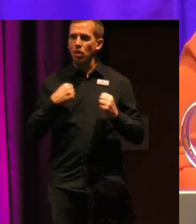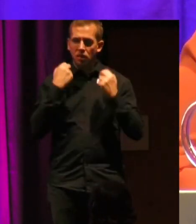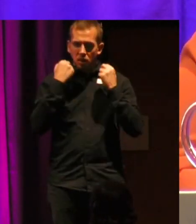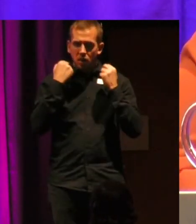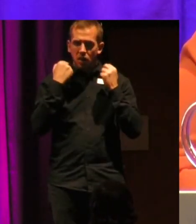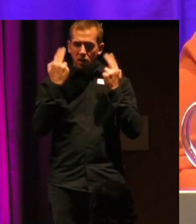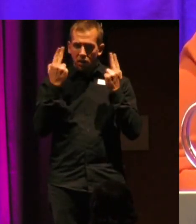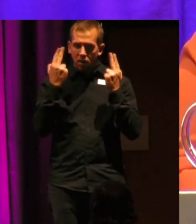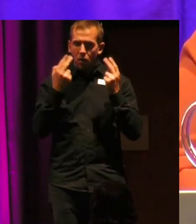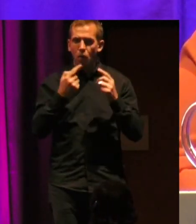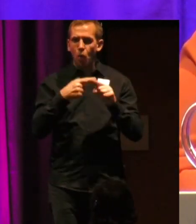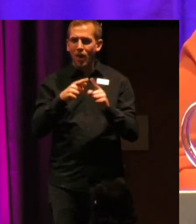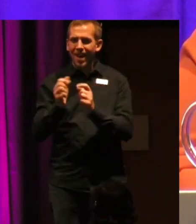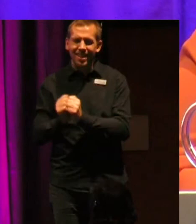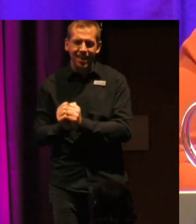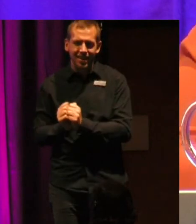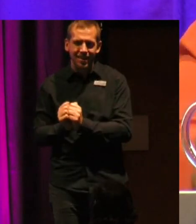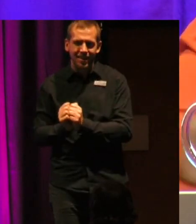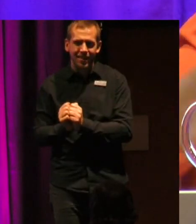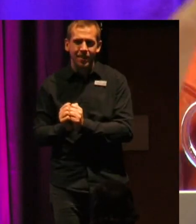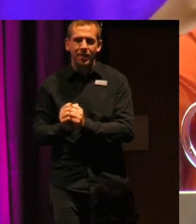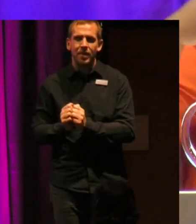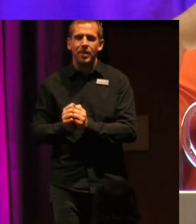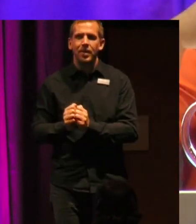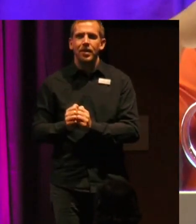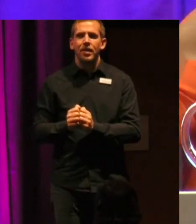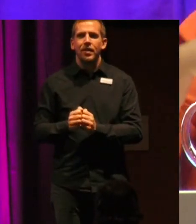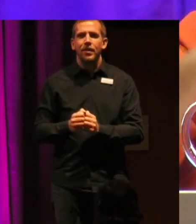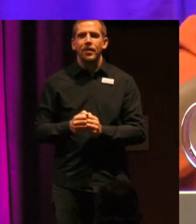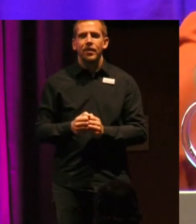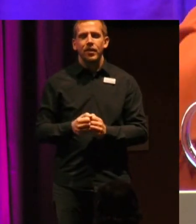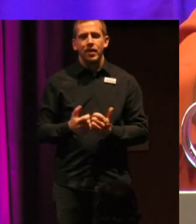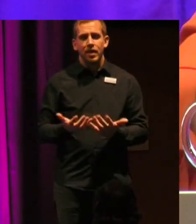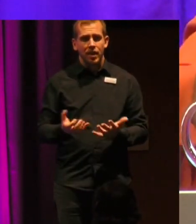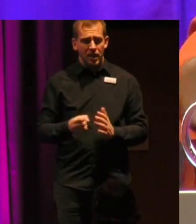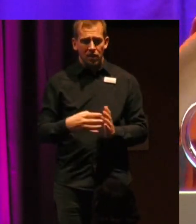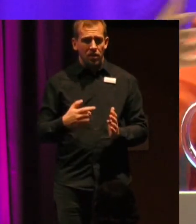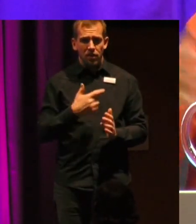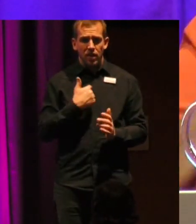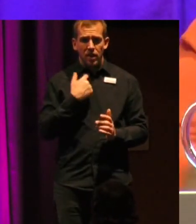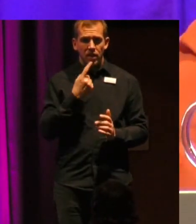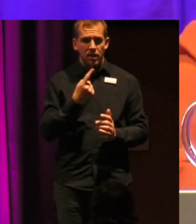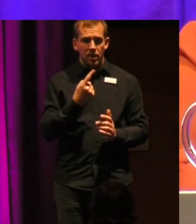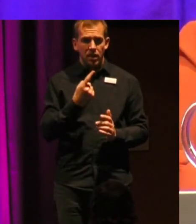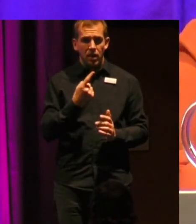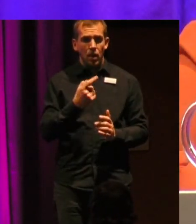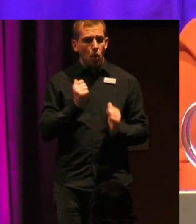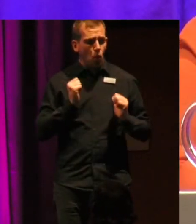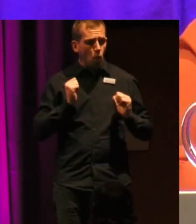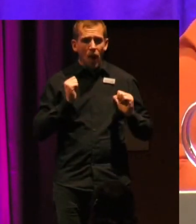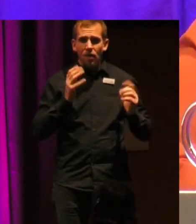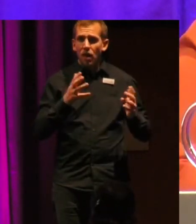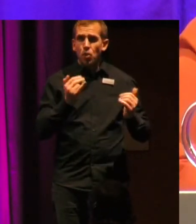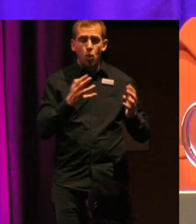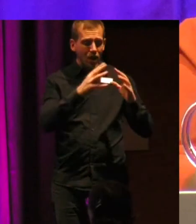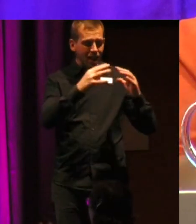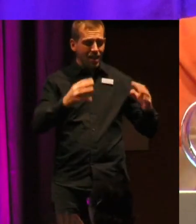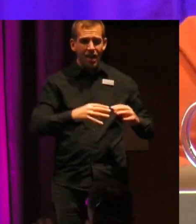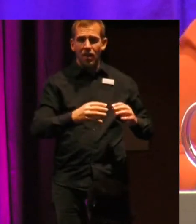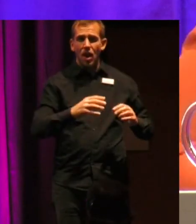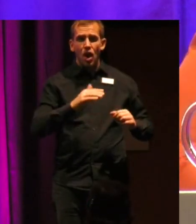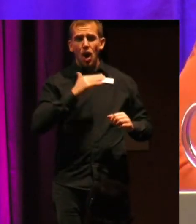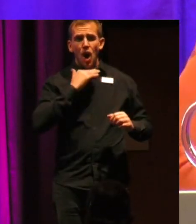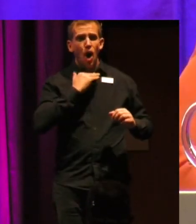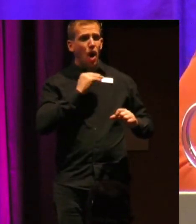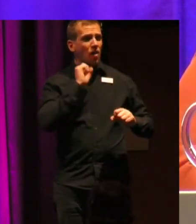many different ways. And that's why we have this larger symptom problem where, of course, people can say all these things and stuff online because it's been going on this entire